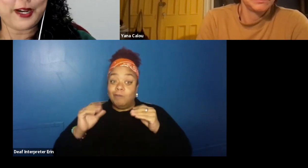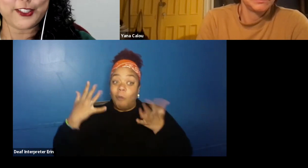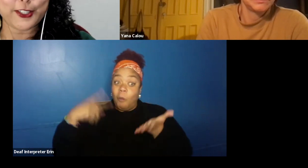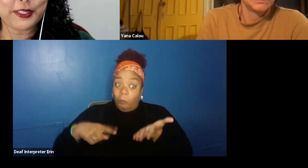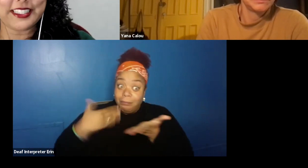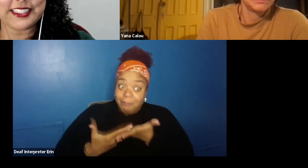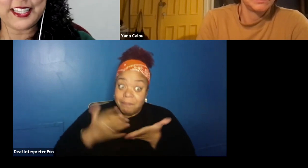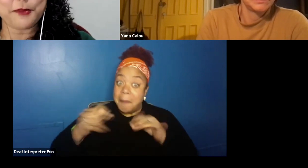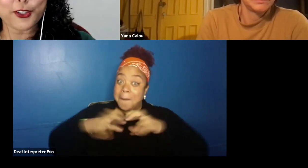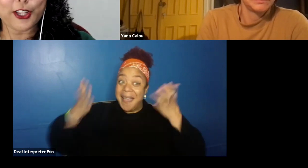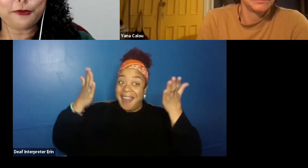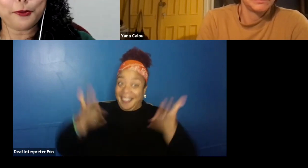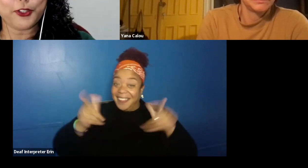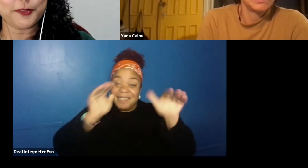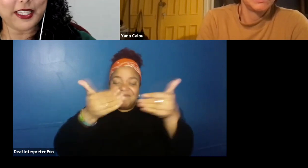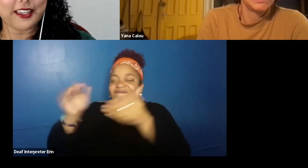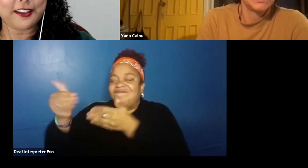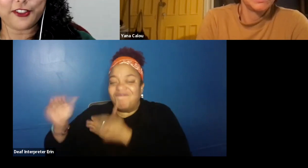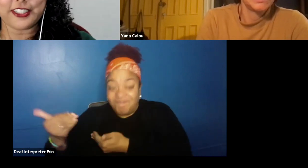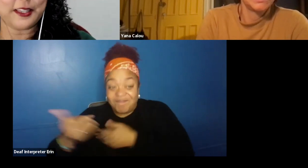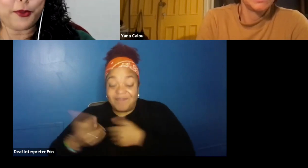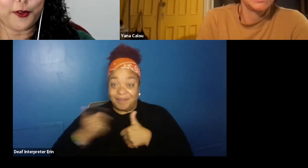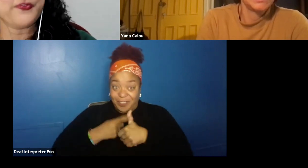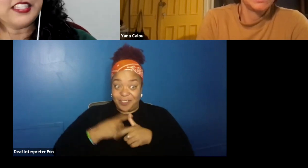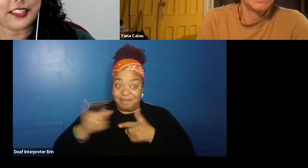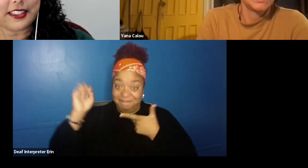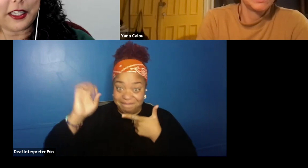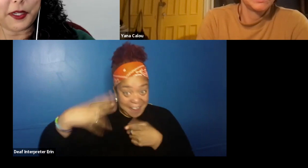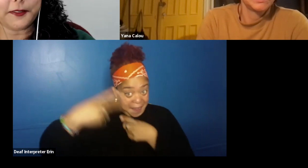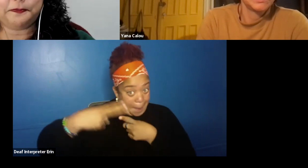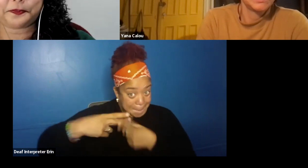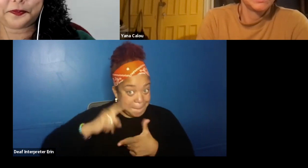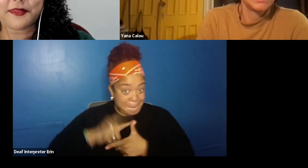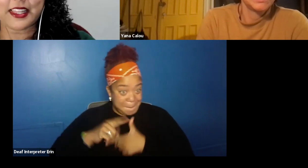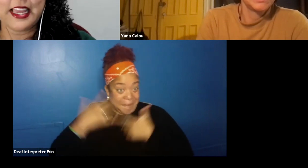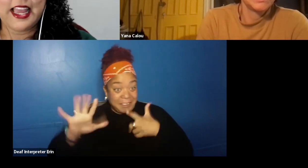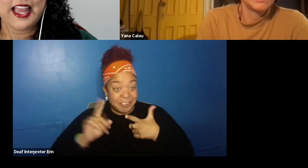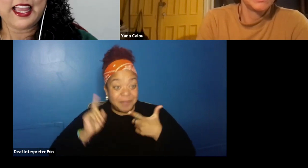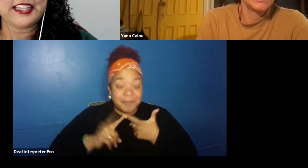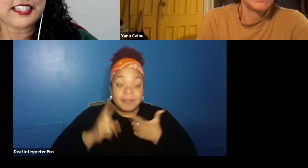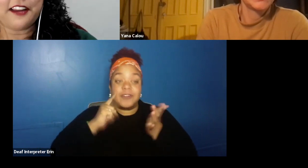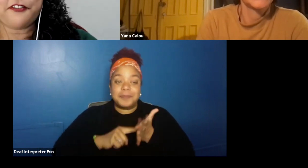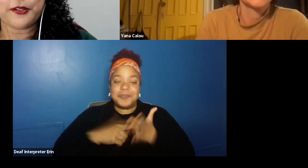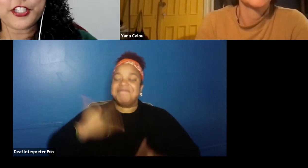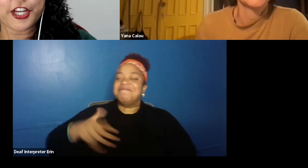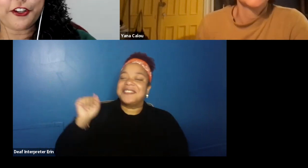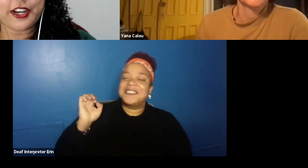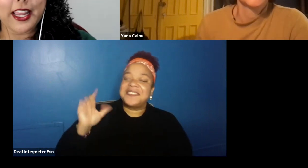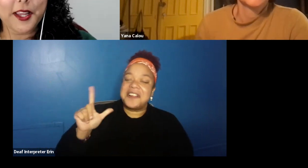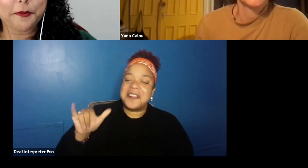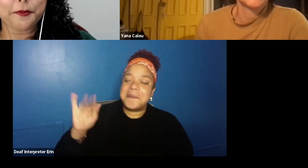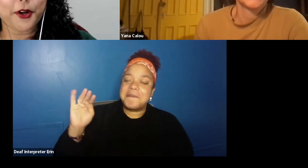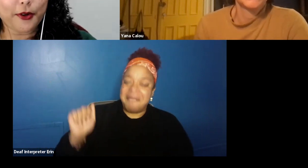friendly reminder to please name yourself before speaking. For example, this is Selima. And I invite you to share